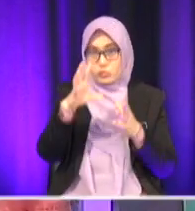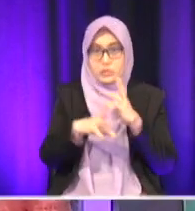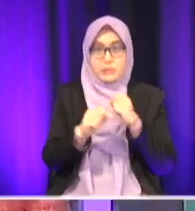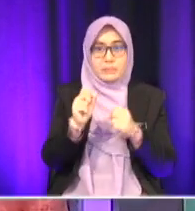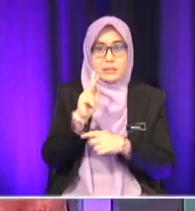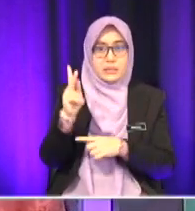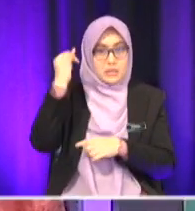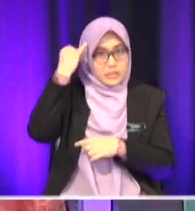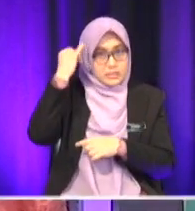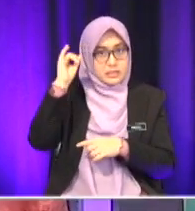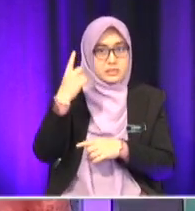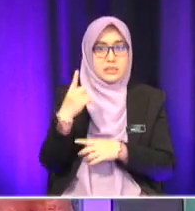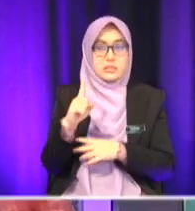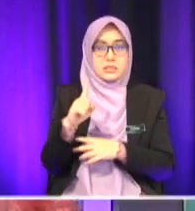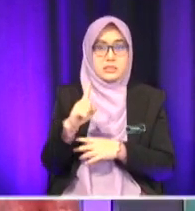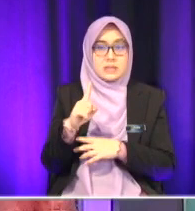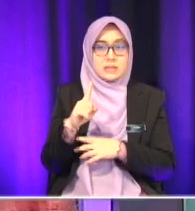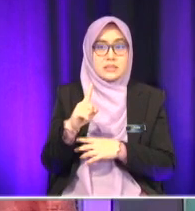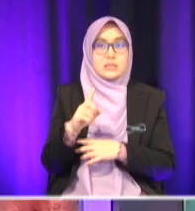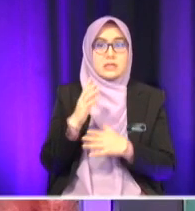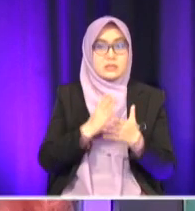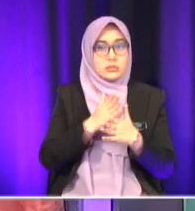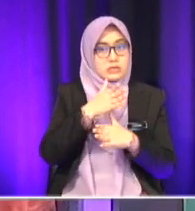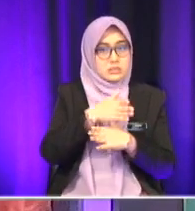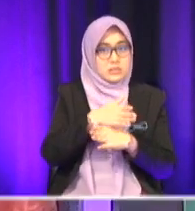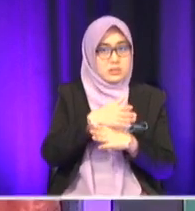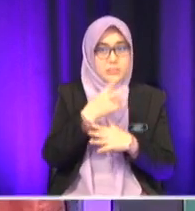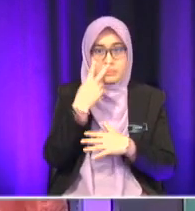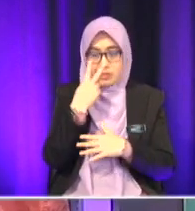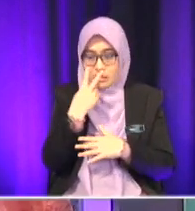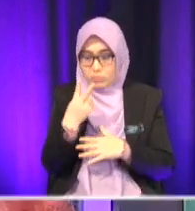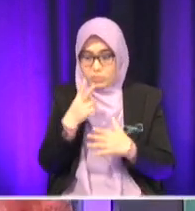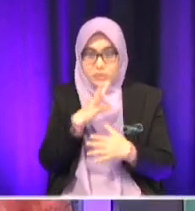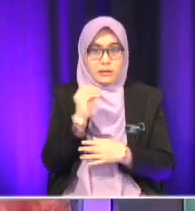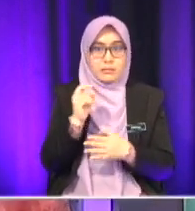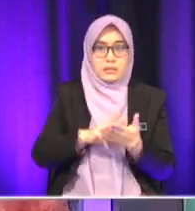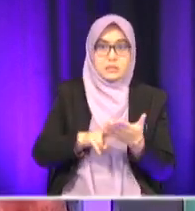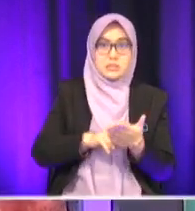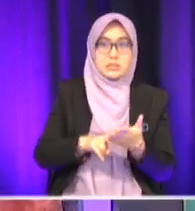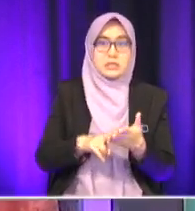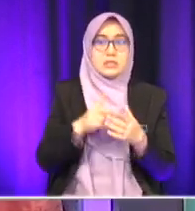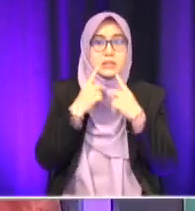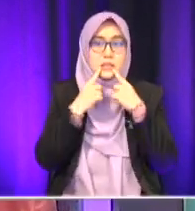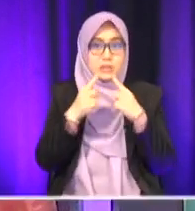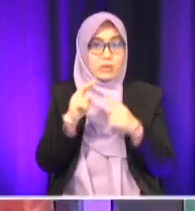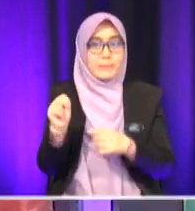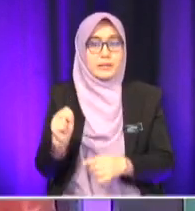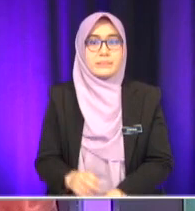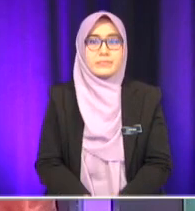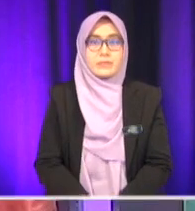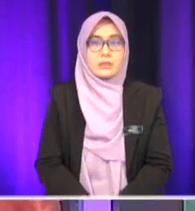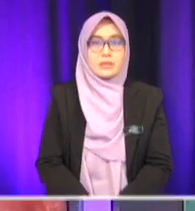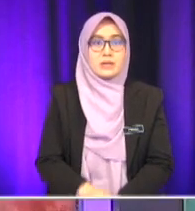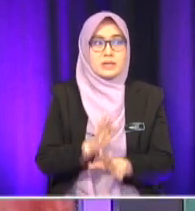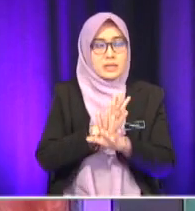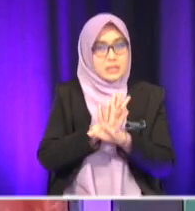Then you go to the answer. So don't try to fill in the gaps at